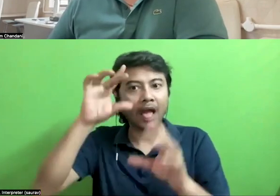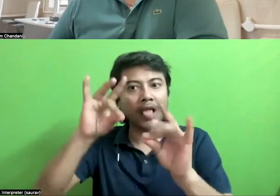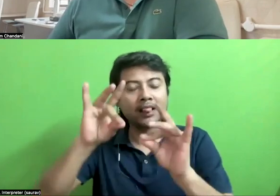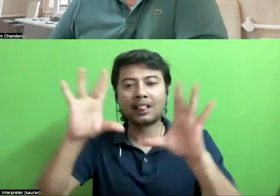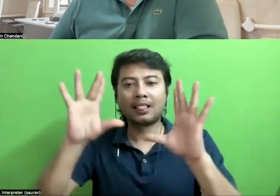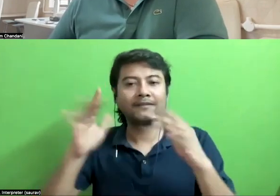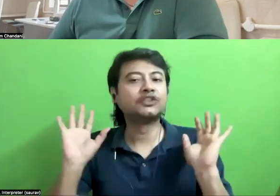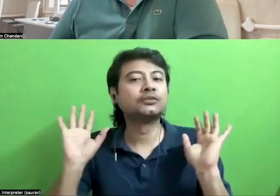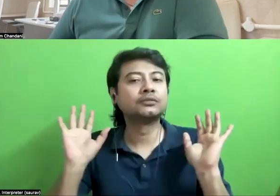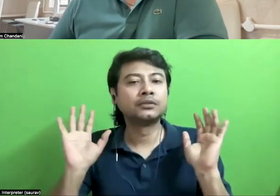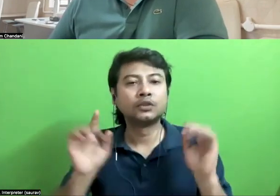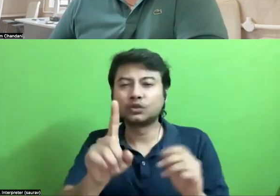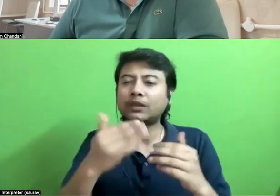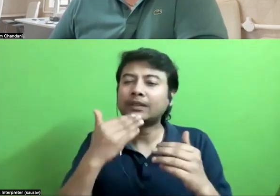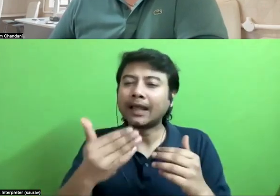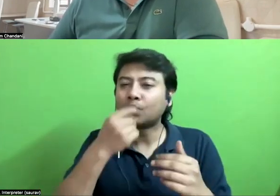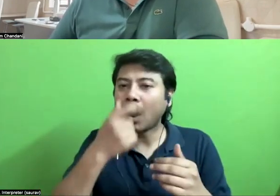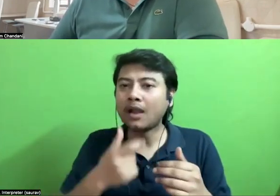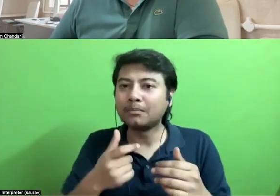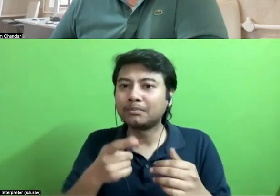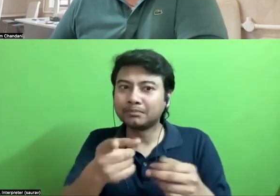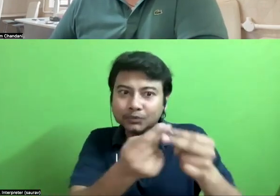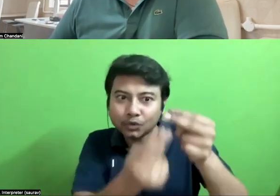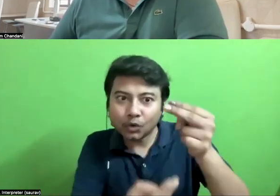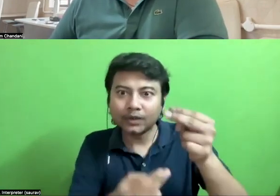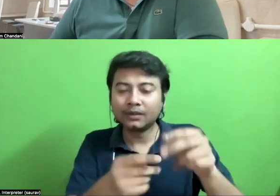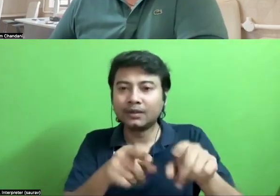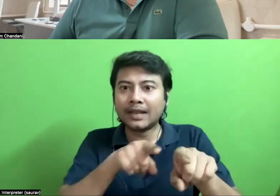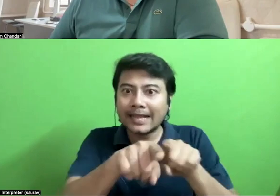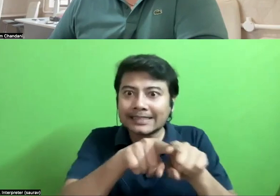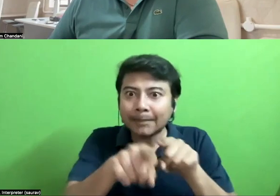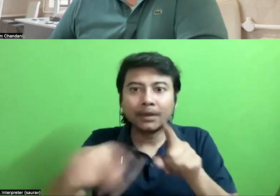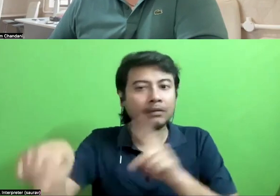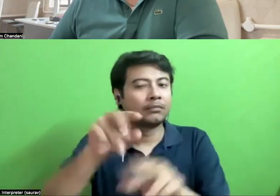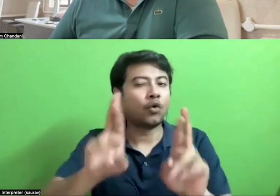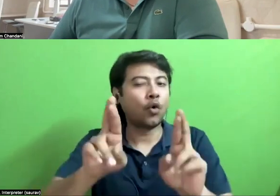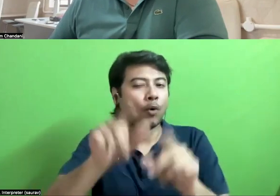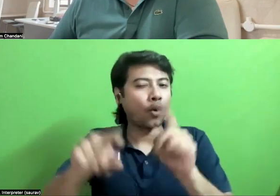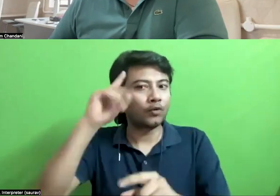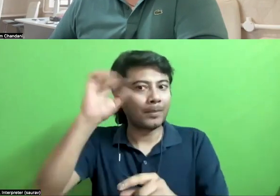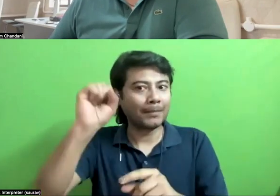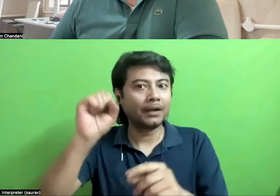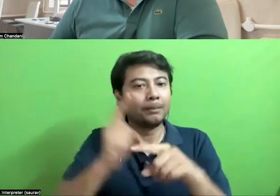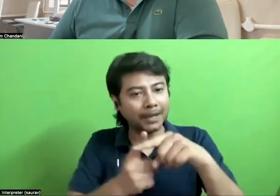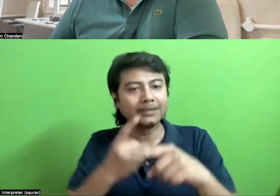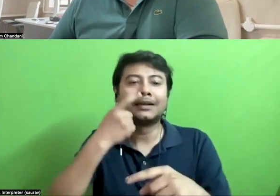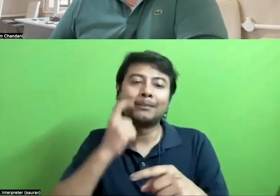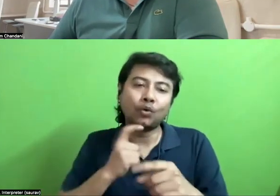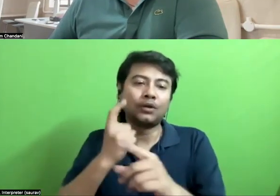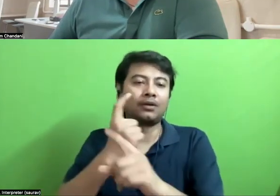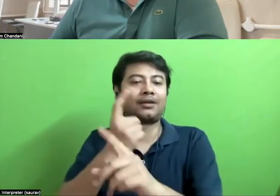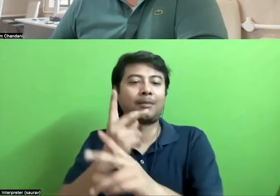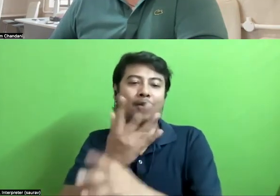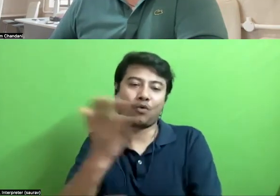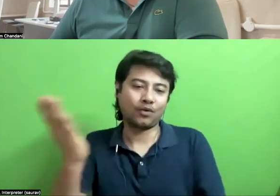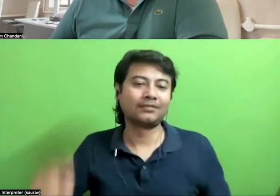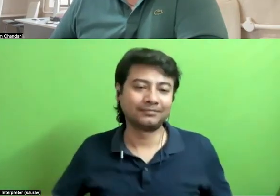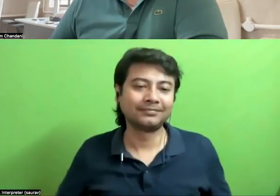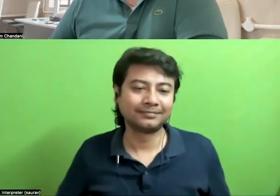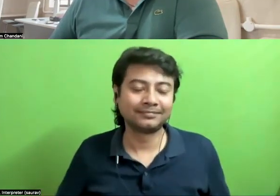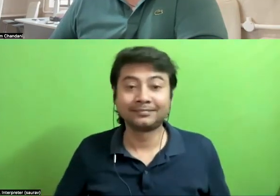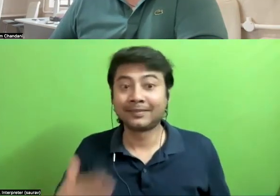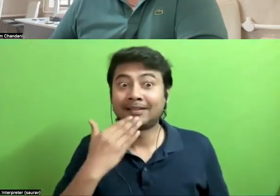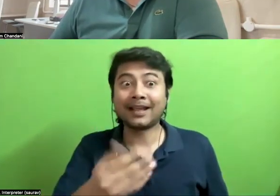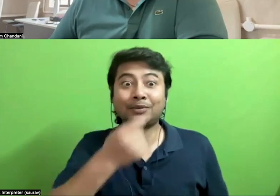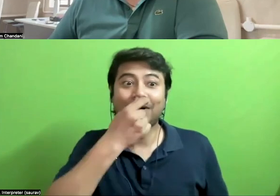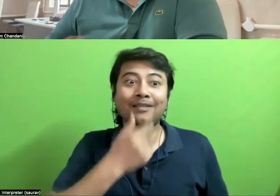will remember the examples that you've said and what Nipun and Kamal have said. Let me just move on to another example very quickly. Thank you, Aleem. If you all